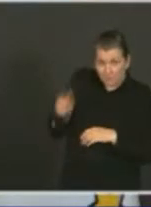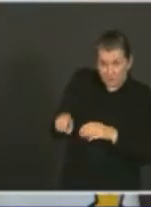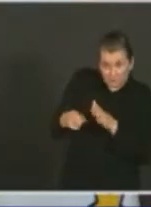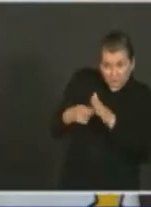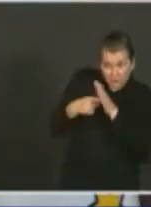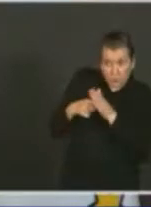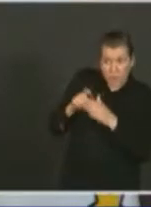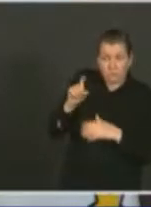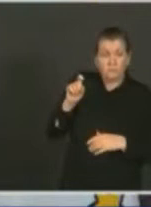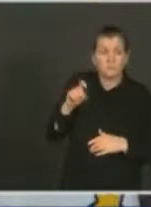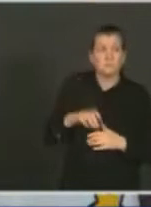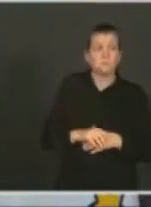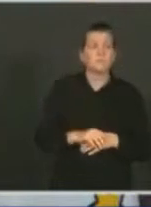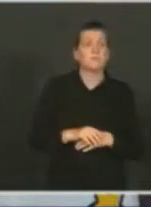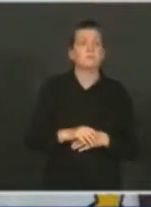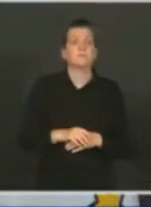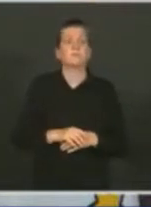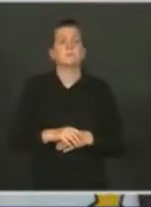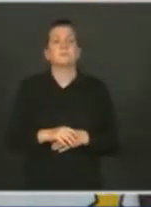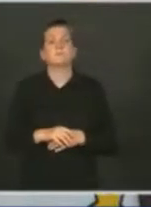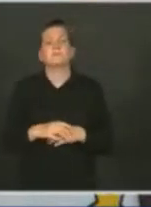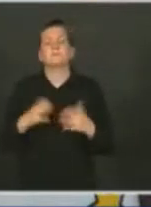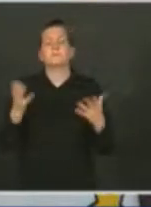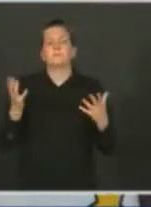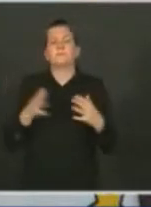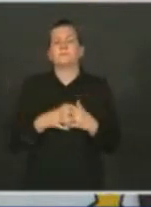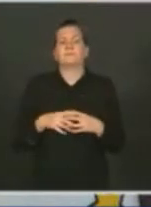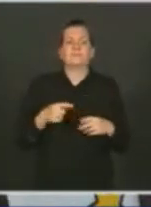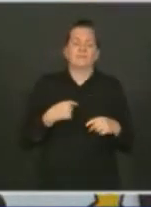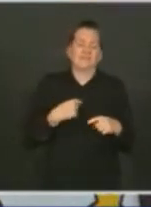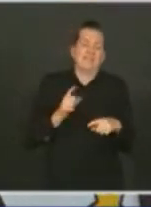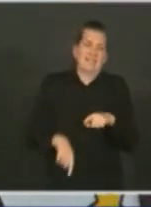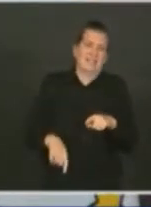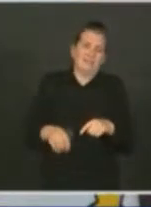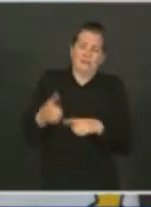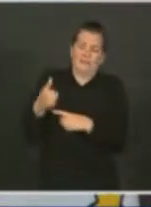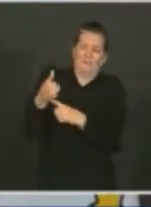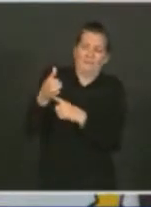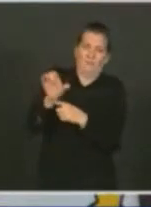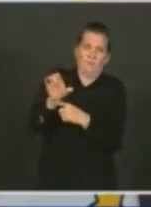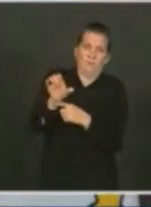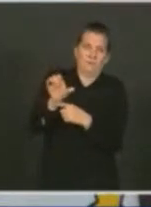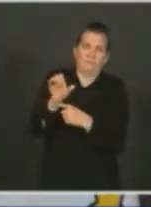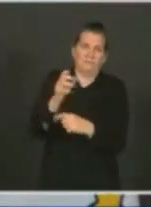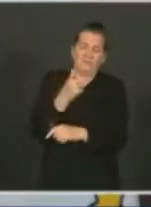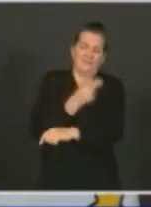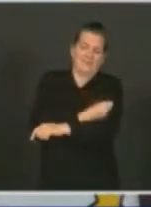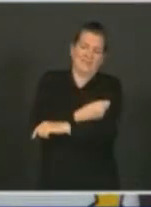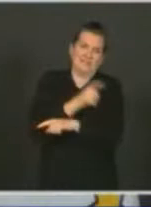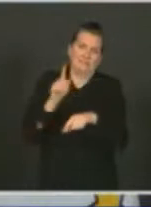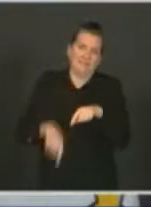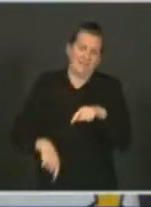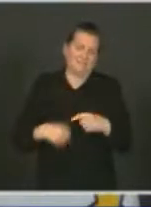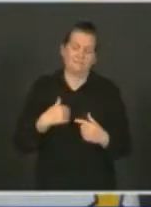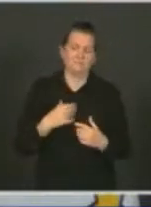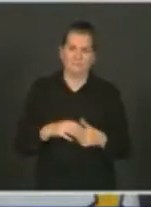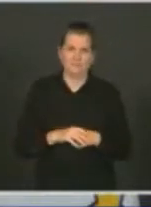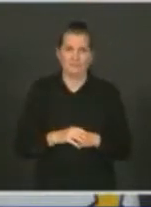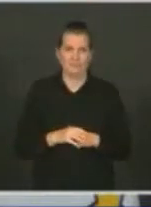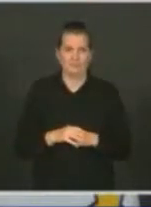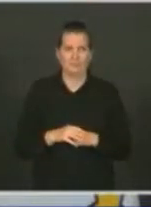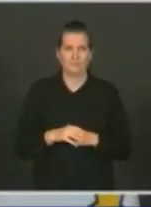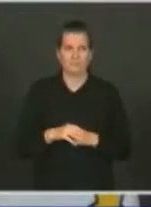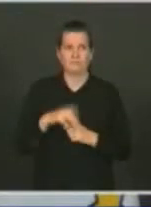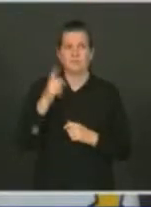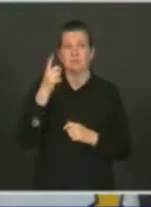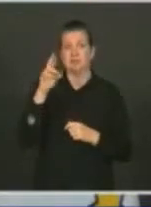like anything else, and we've gone back and forth around this. And you may want to hear from Dr. Alexander Scott, who's an